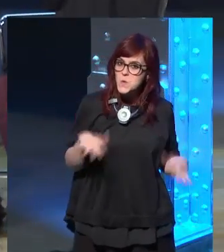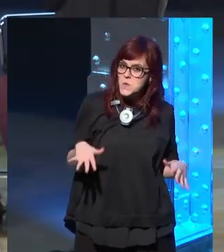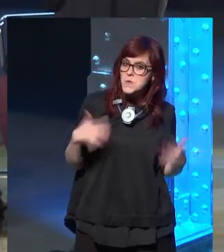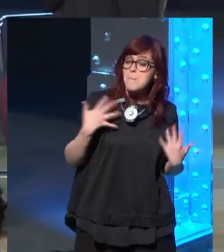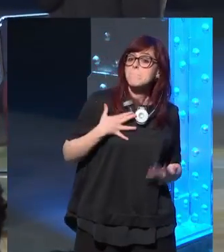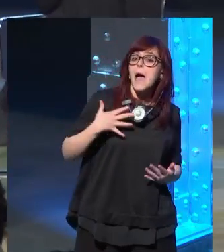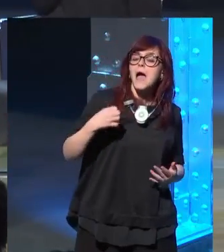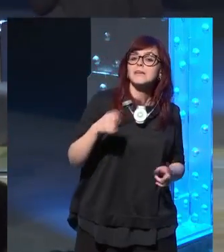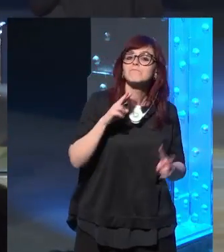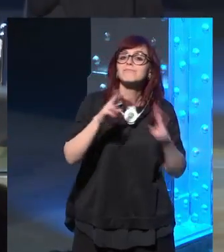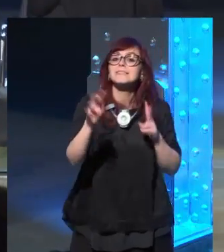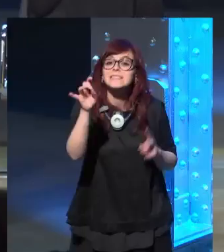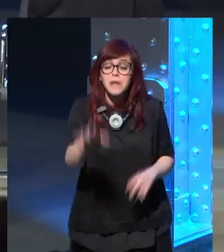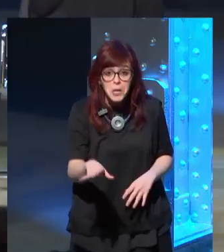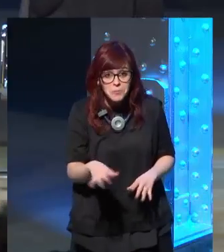Who dares first?